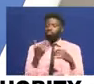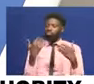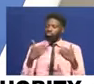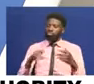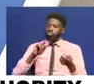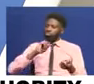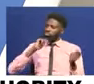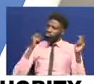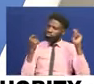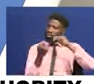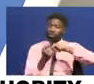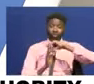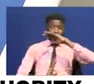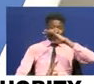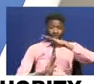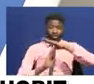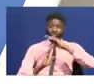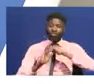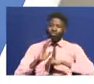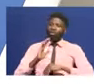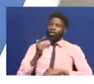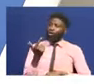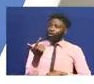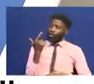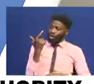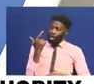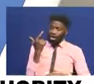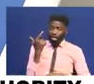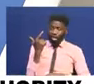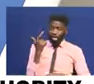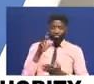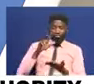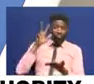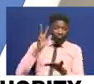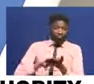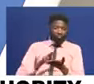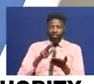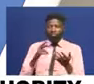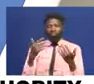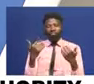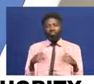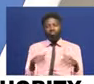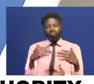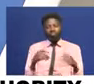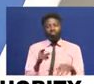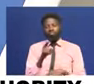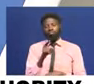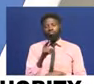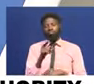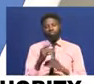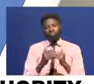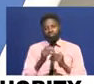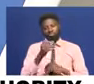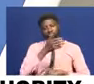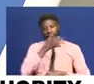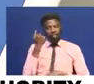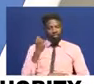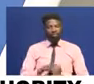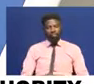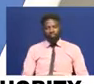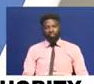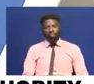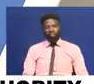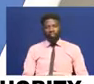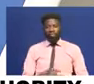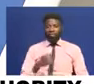the legislation that has been passed, is one of the most consequential pieces of legislation most of us are going to health legislation we will see in our time. And that's